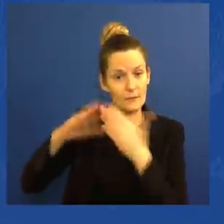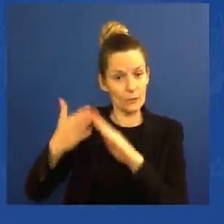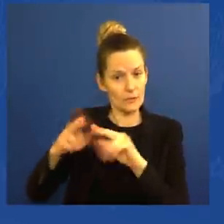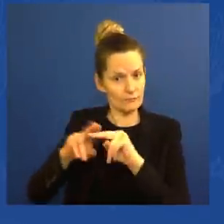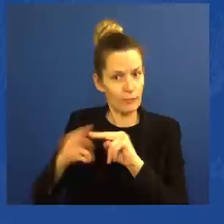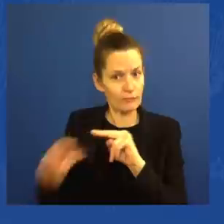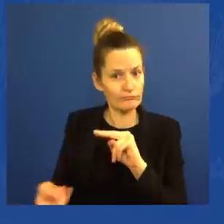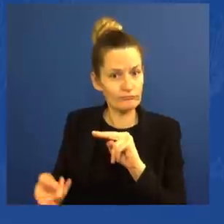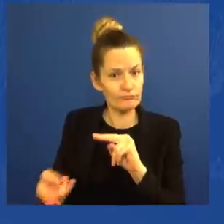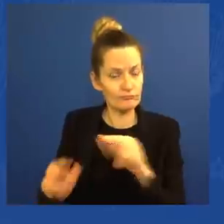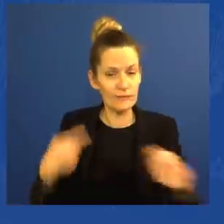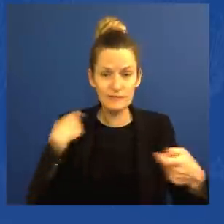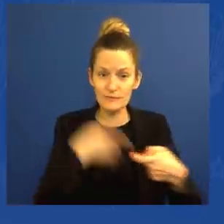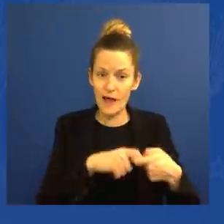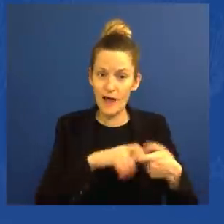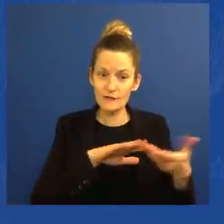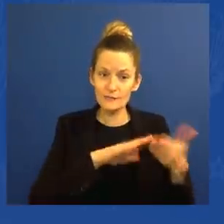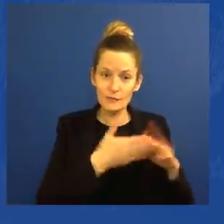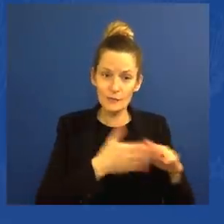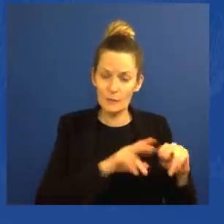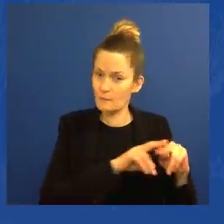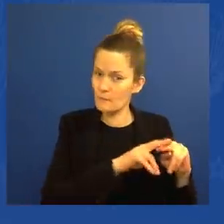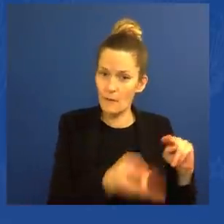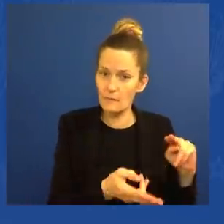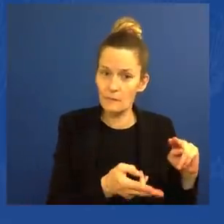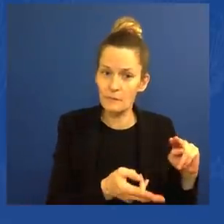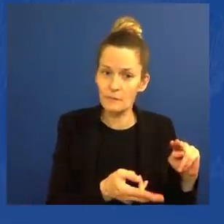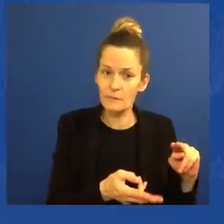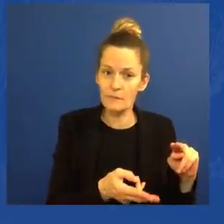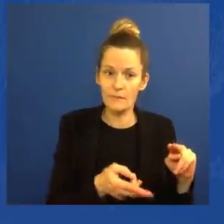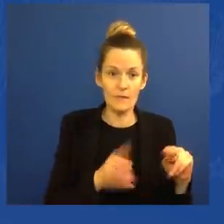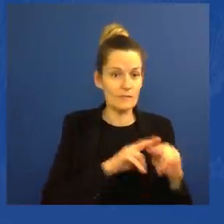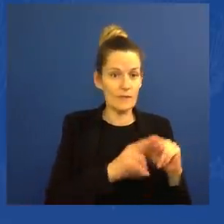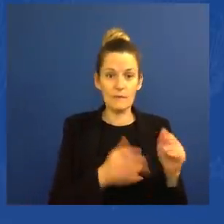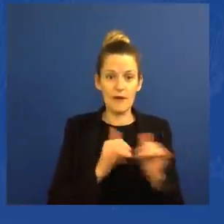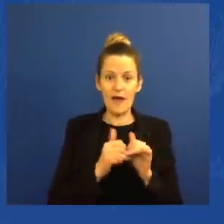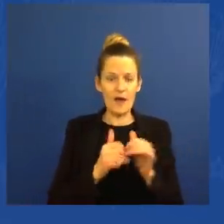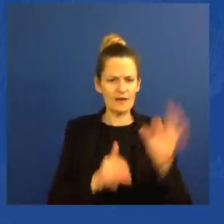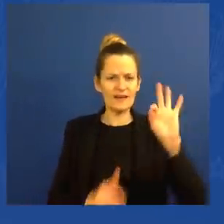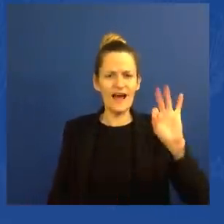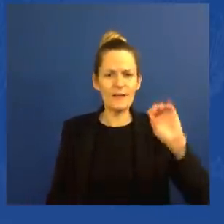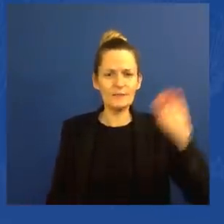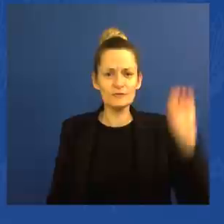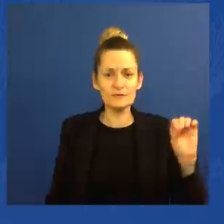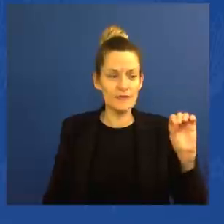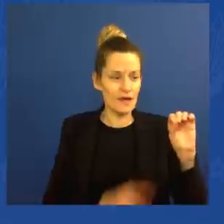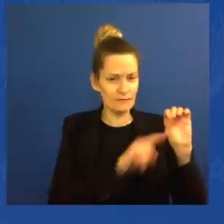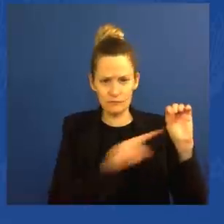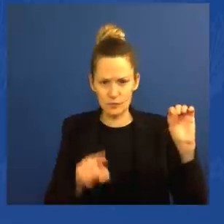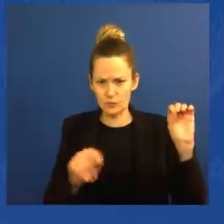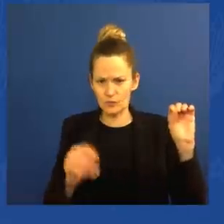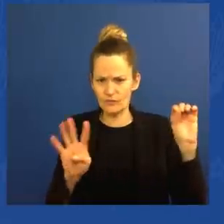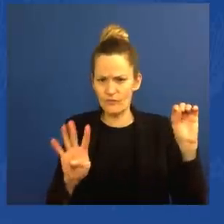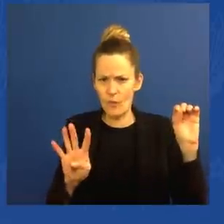the fastest drop ever recorded. And we've seen